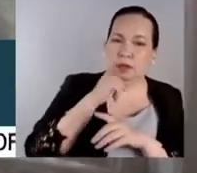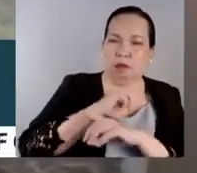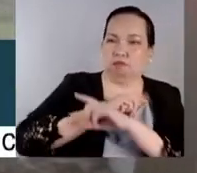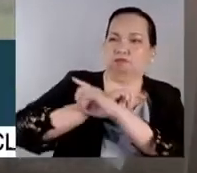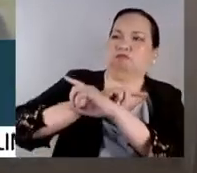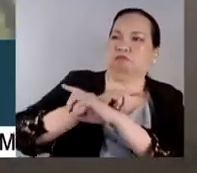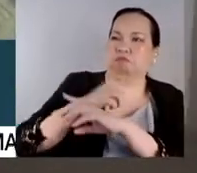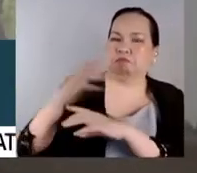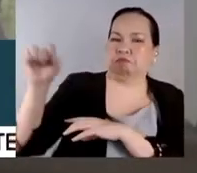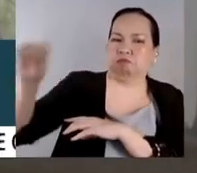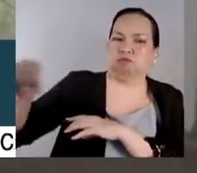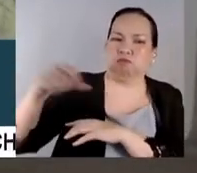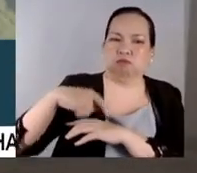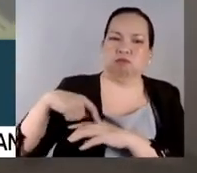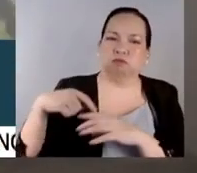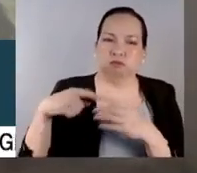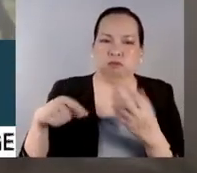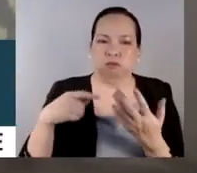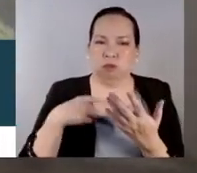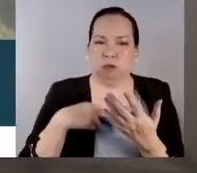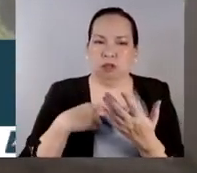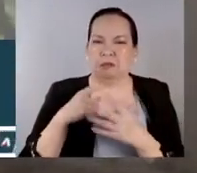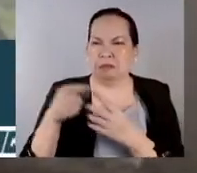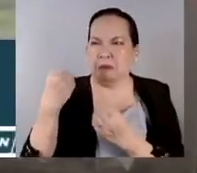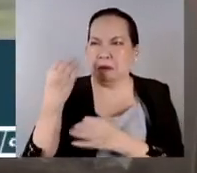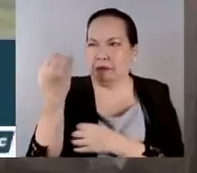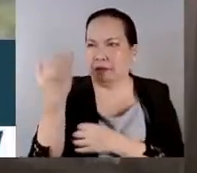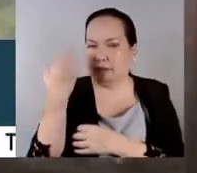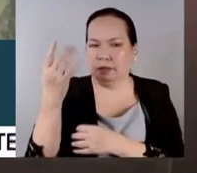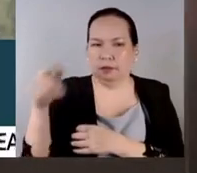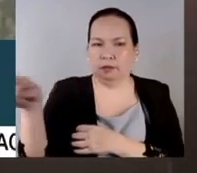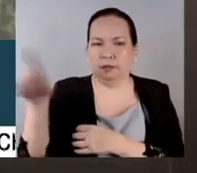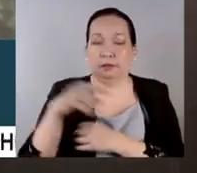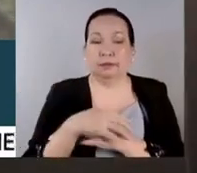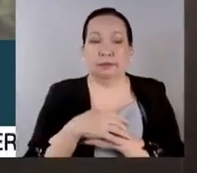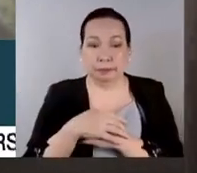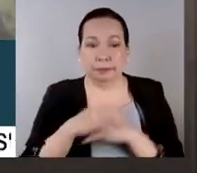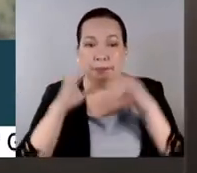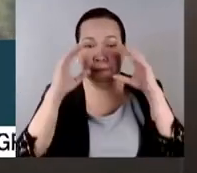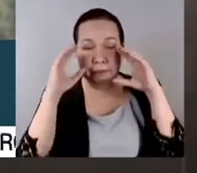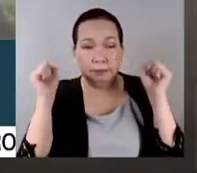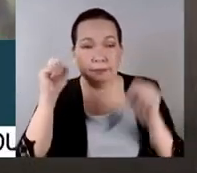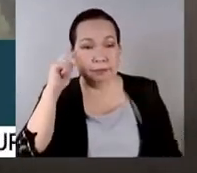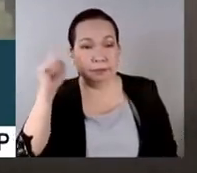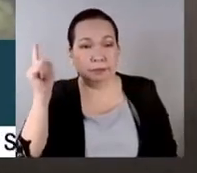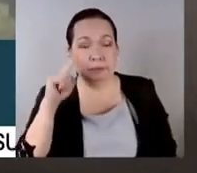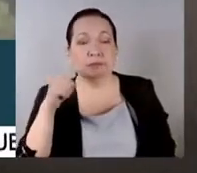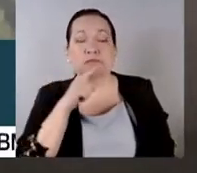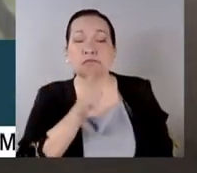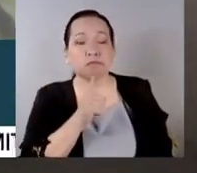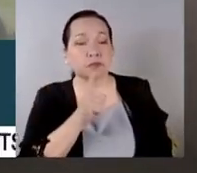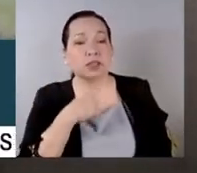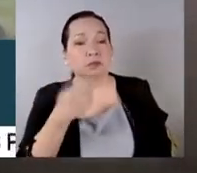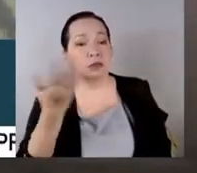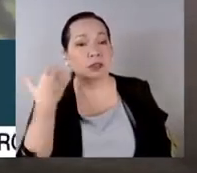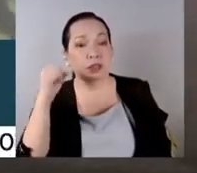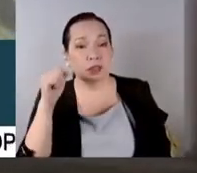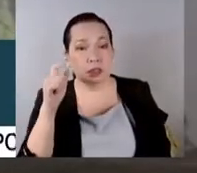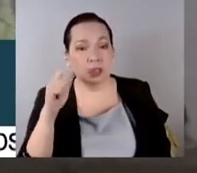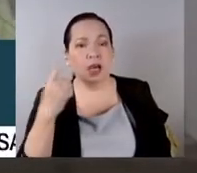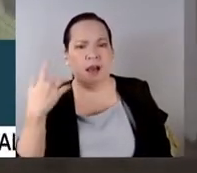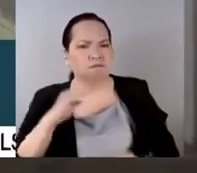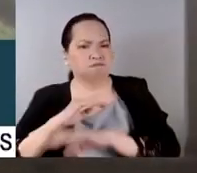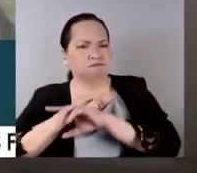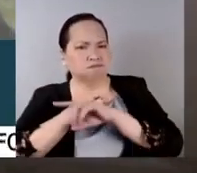lines and have taken heavy casualties. President Volodymyr Zelensky confirmed on Saturday the